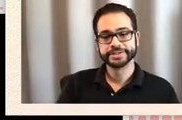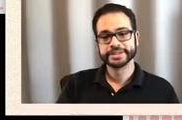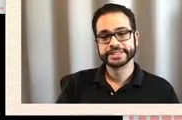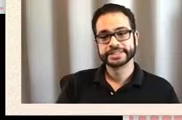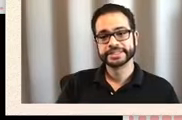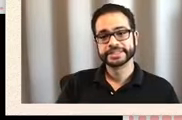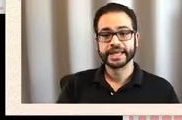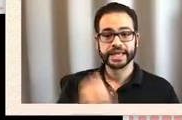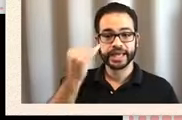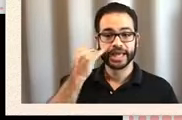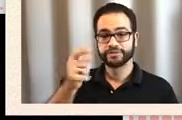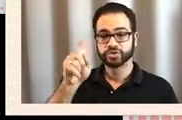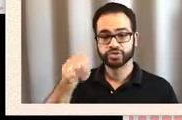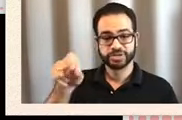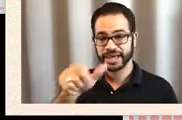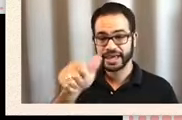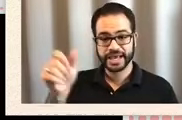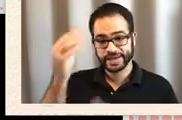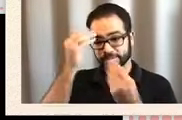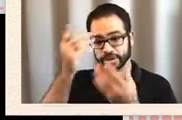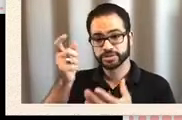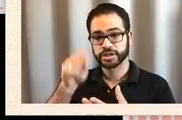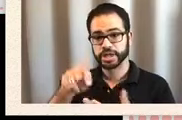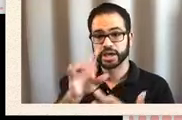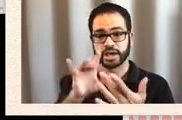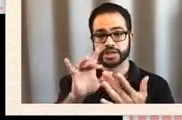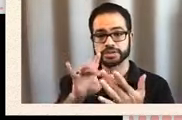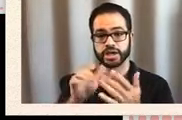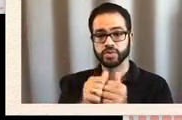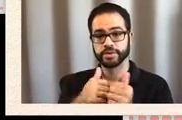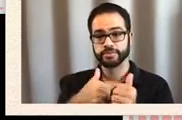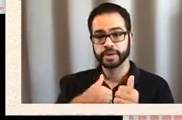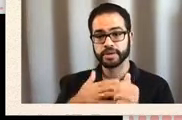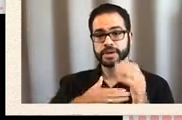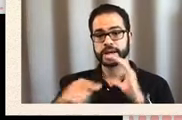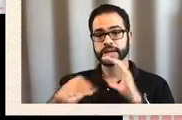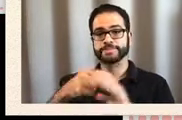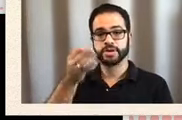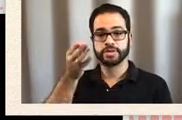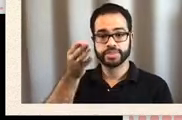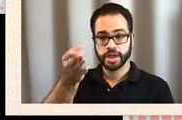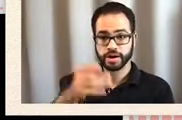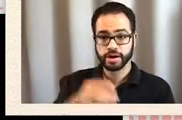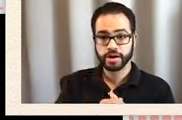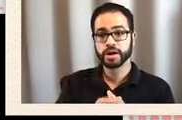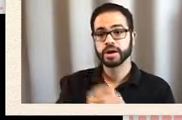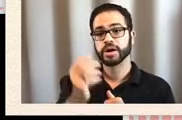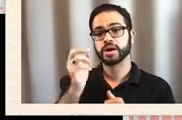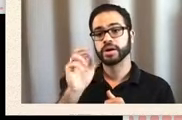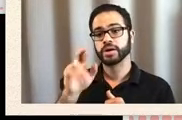any information, you can contact me. My email's right there, or you can,